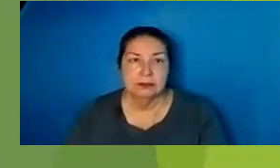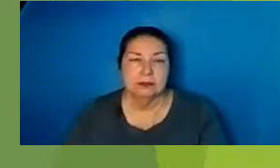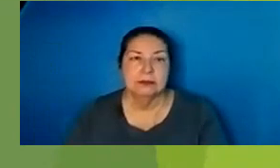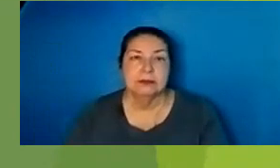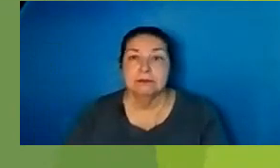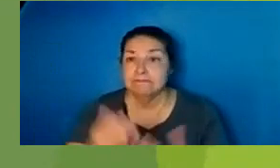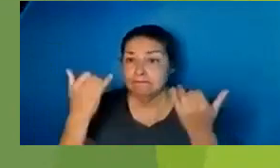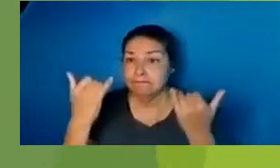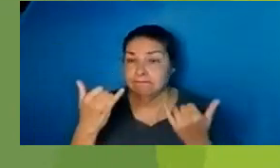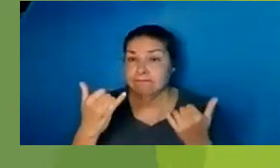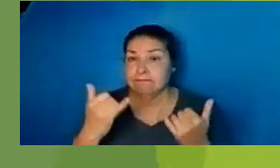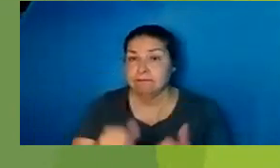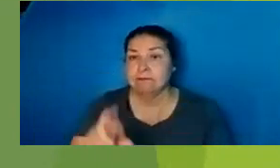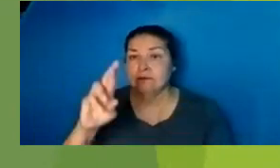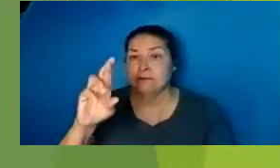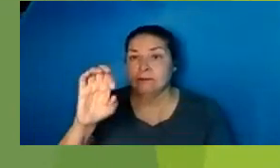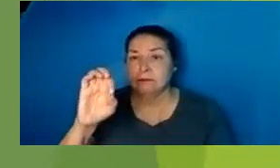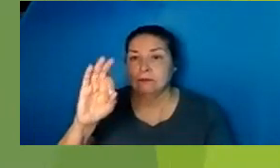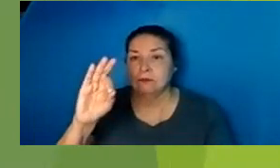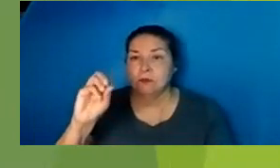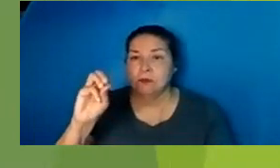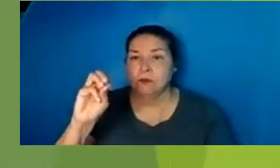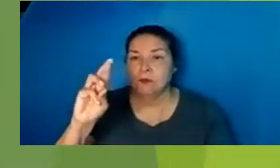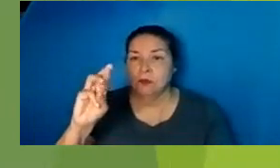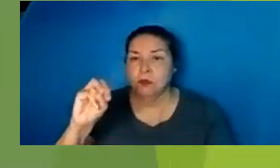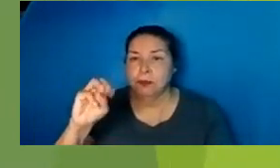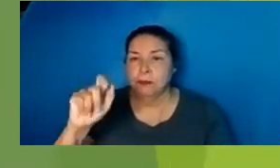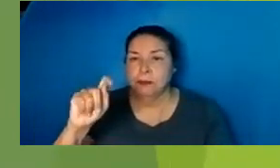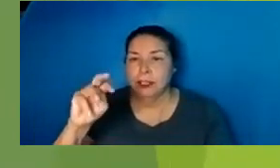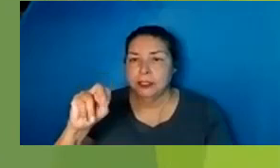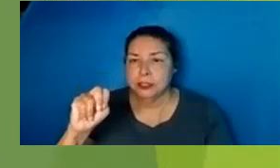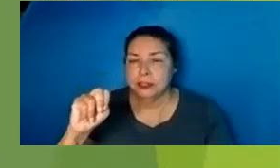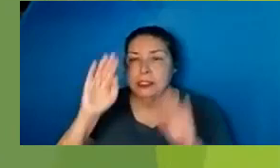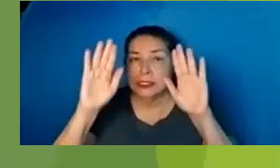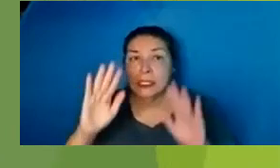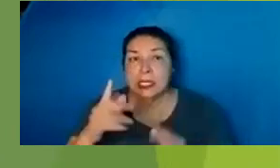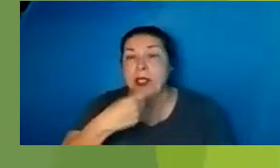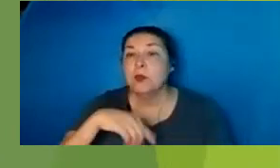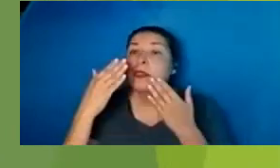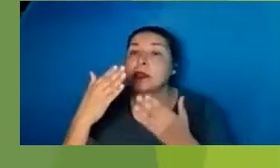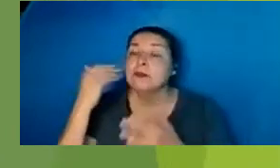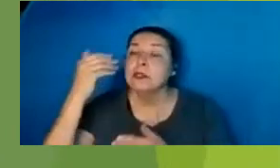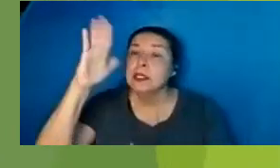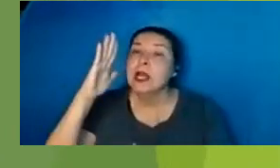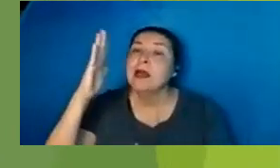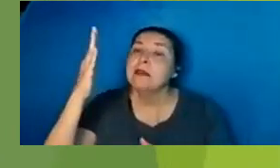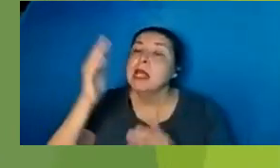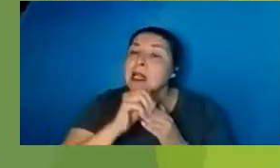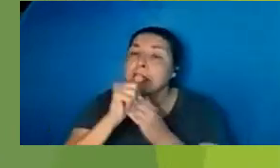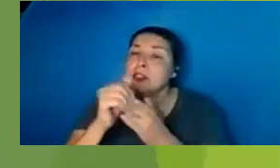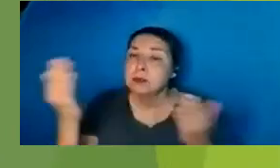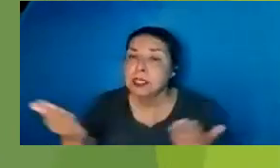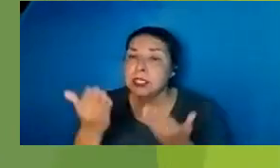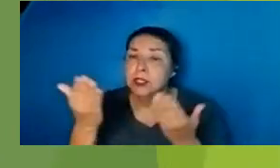Today is Reformation Sunday and we're thankful that God has led you to be with us on our